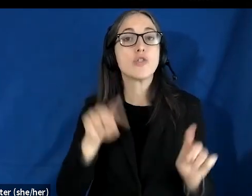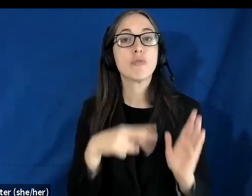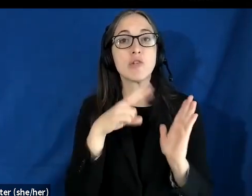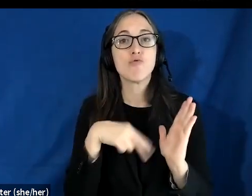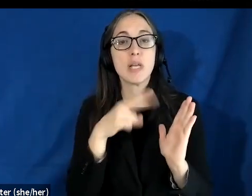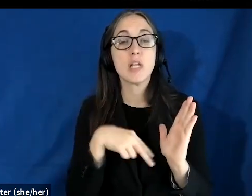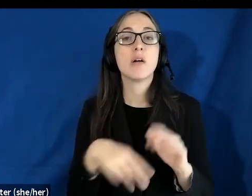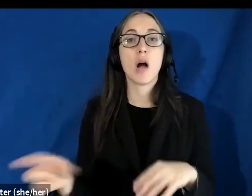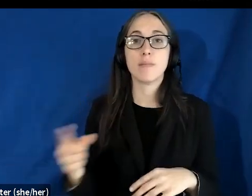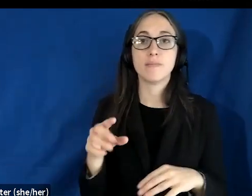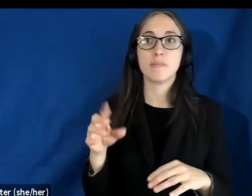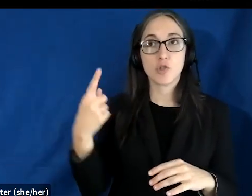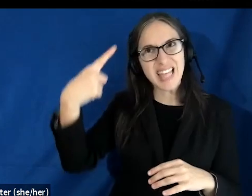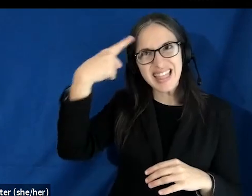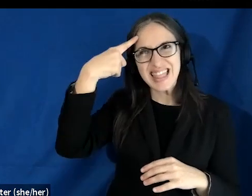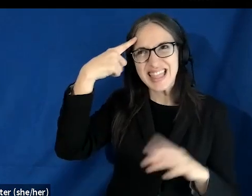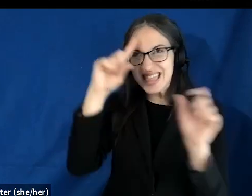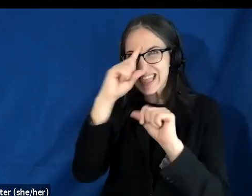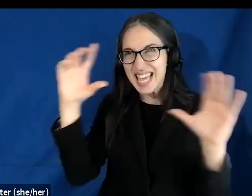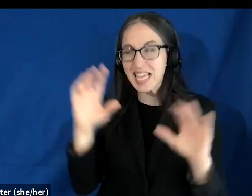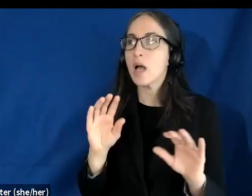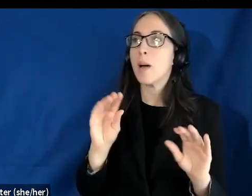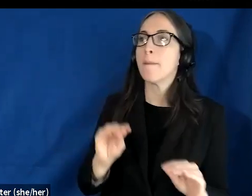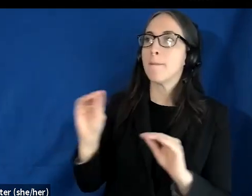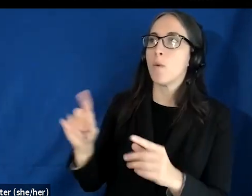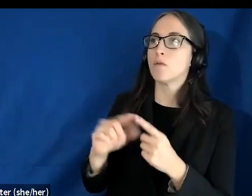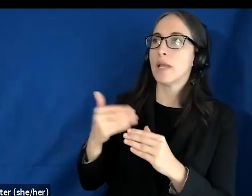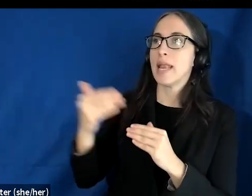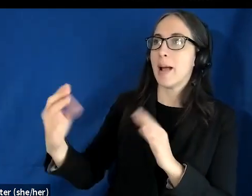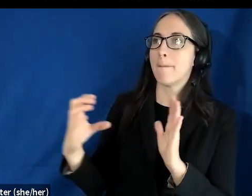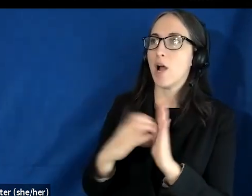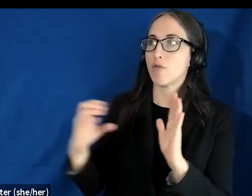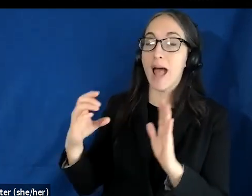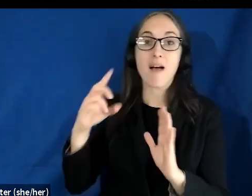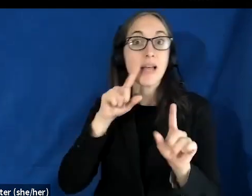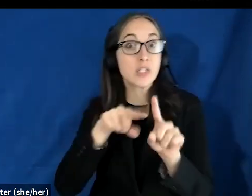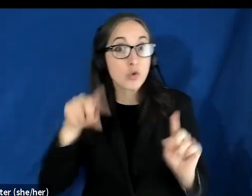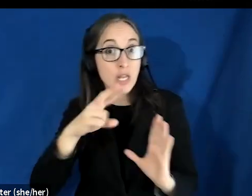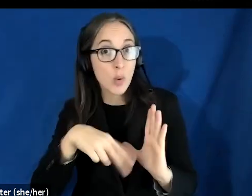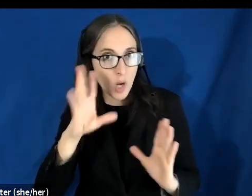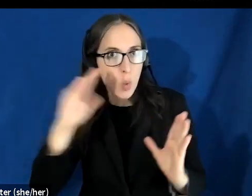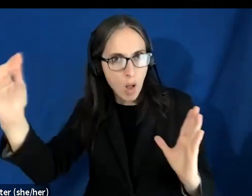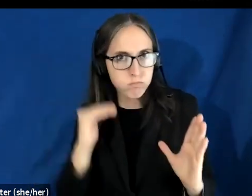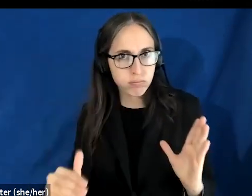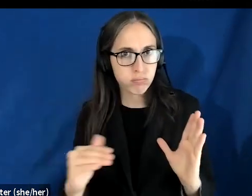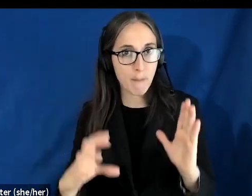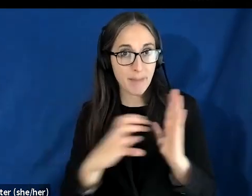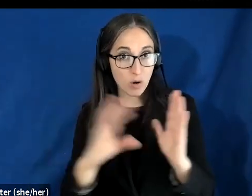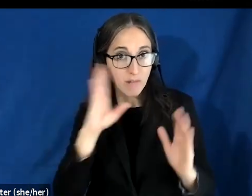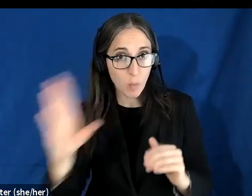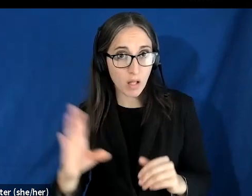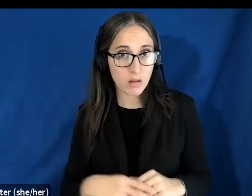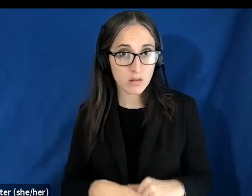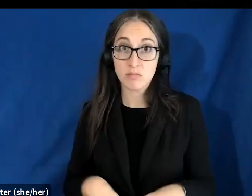moves to next paragraph. So that's our goal. Thanks so much for your question. Thank you. And one question I have for you, Zuby, can you tell